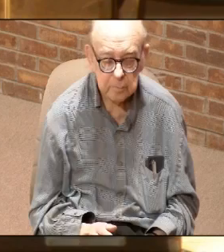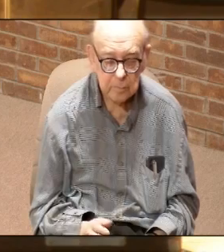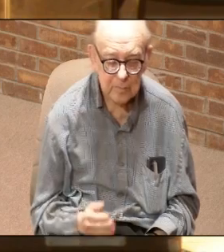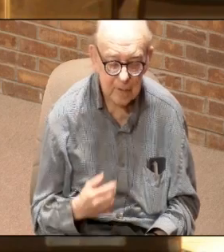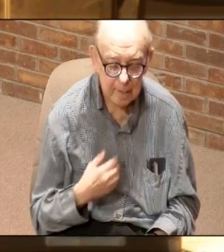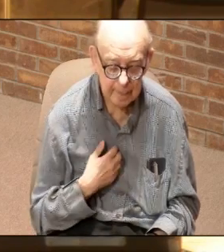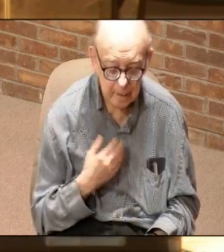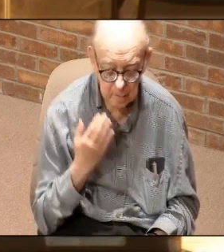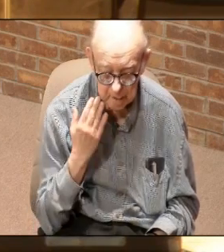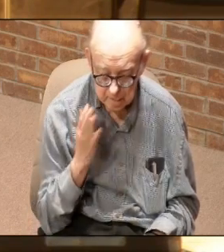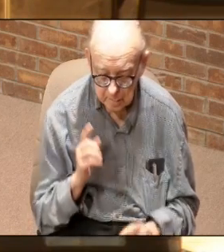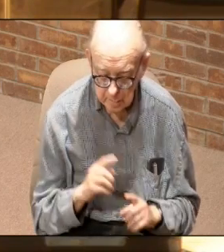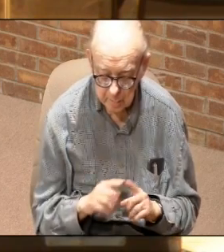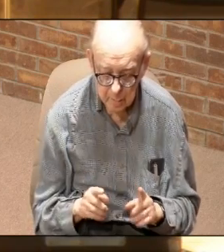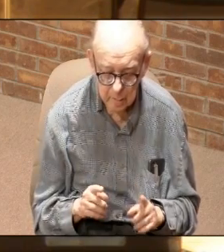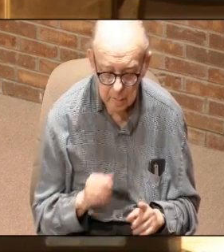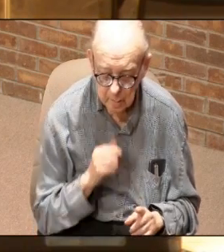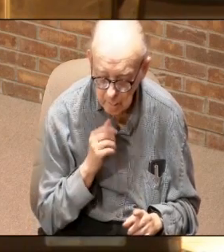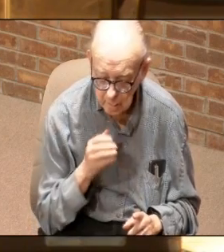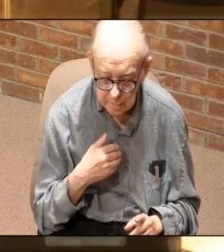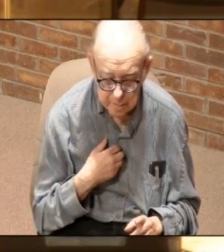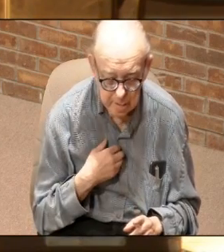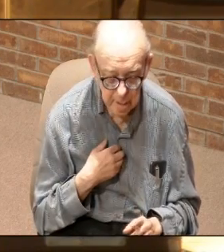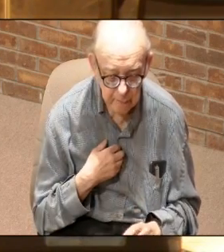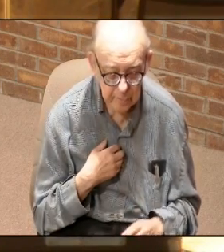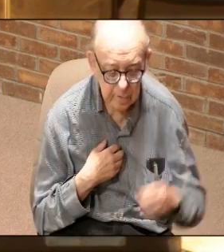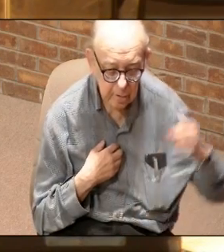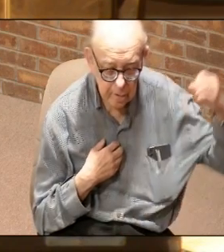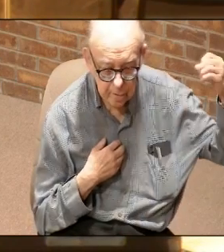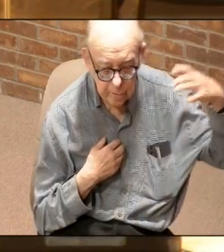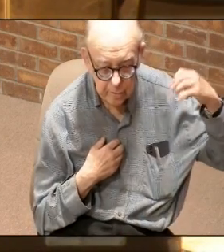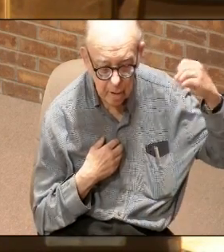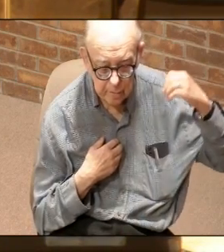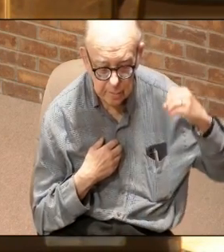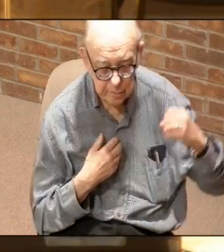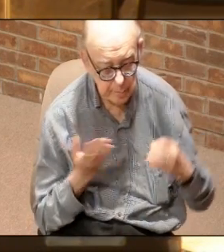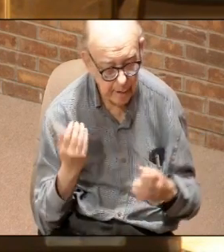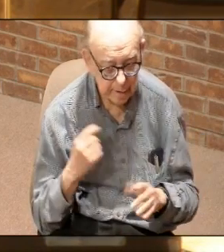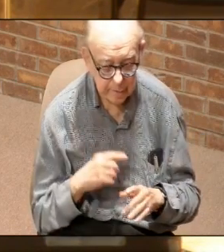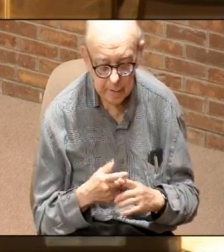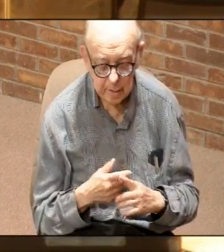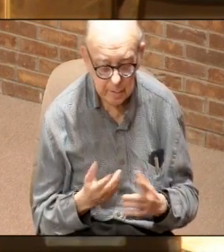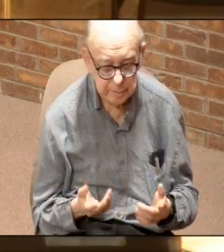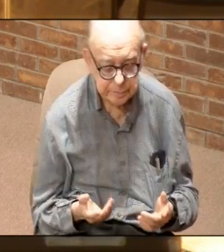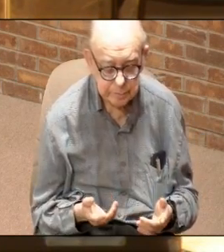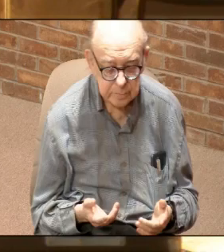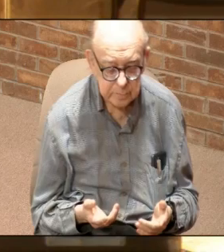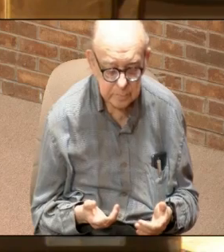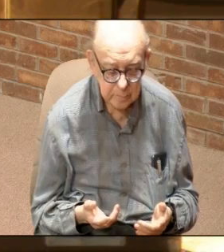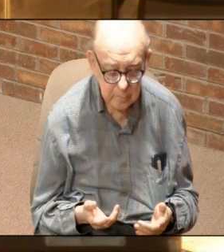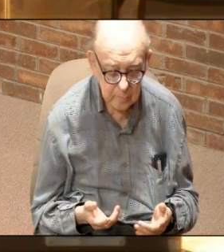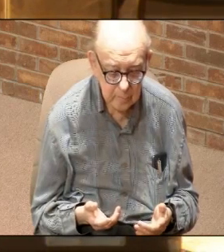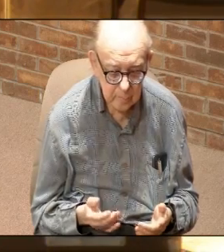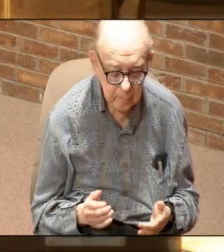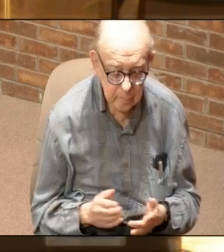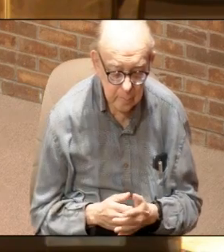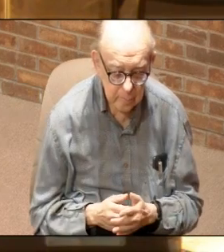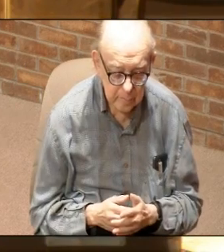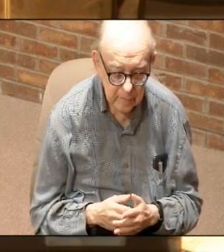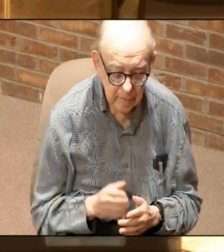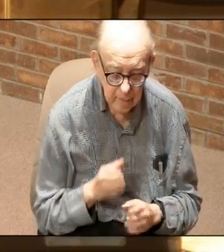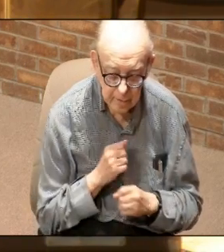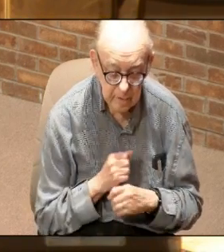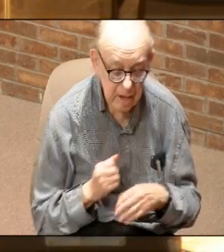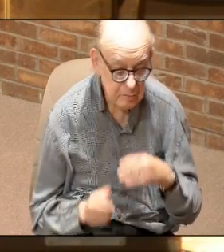I don't know, but they really didn't have showers back then. And so they kind of got a little